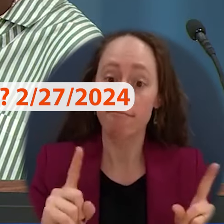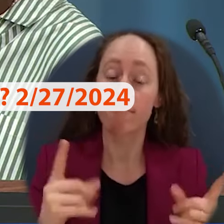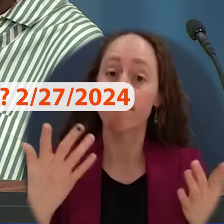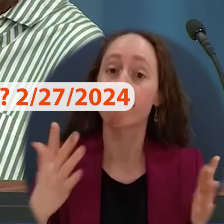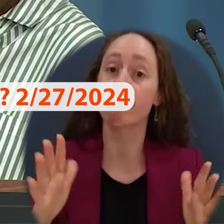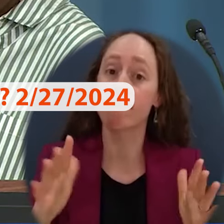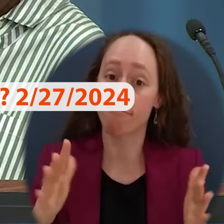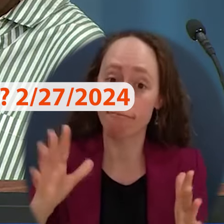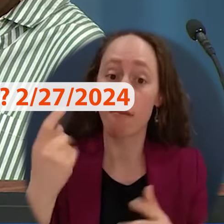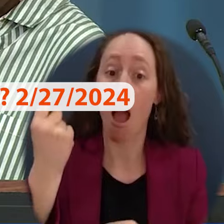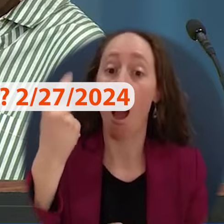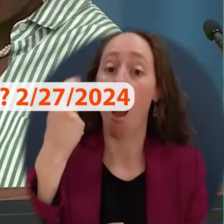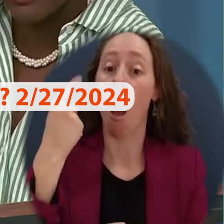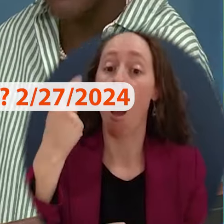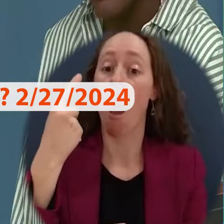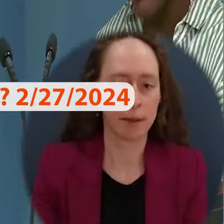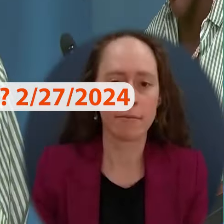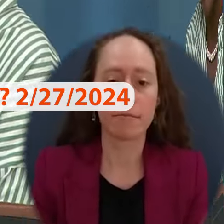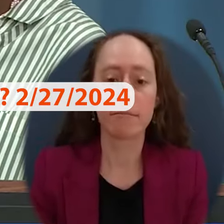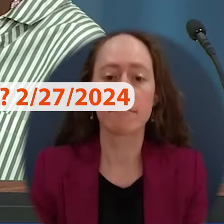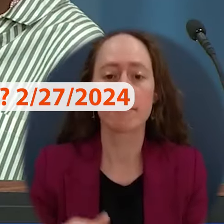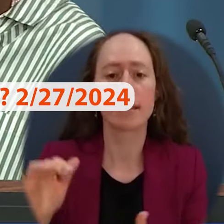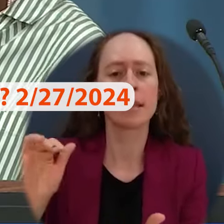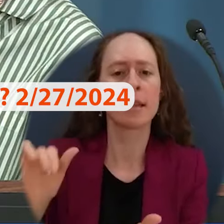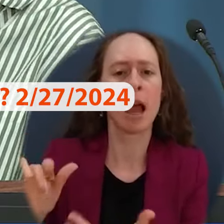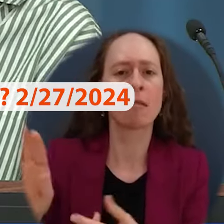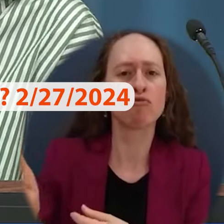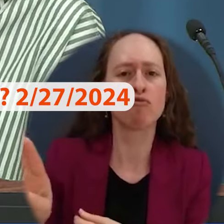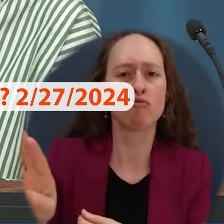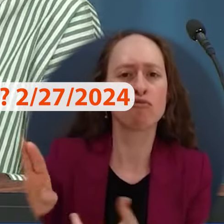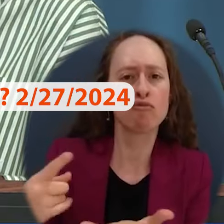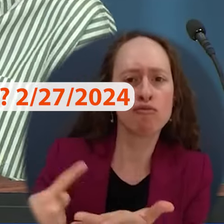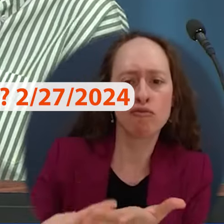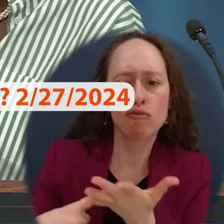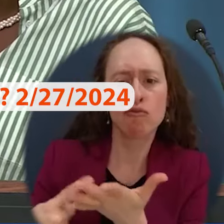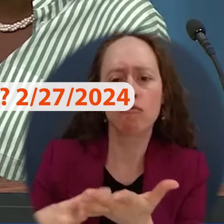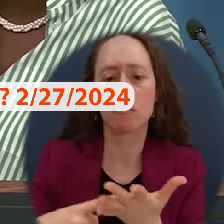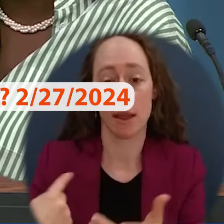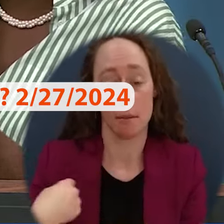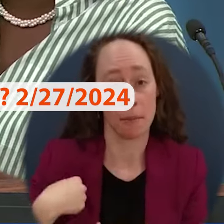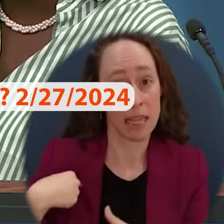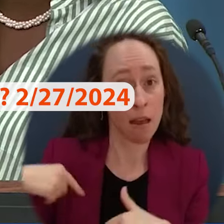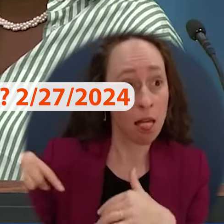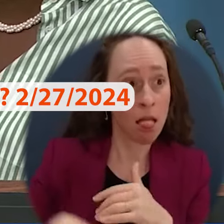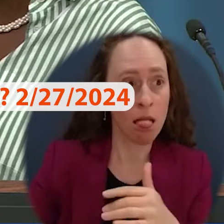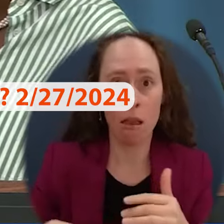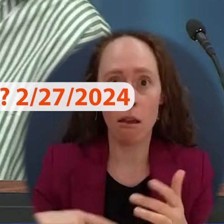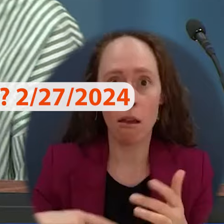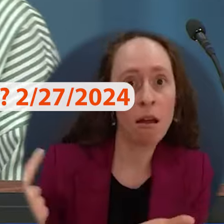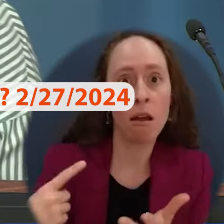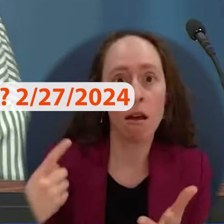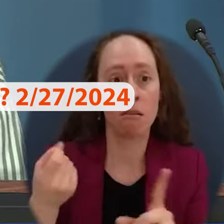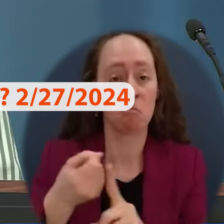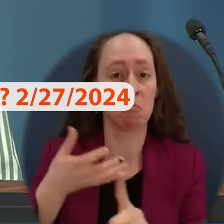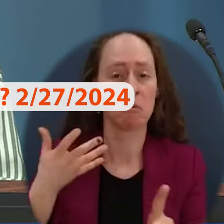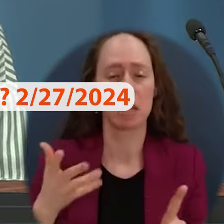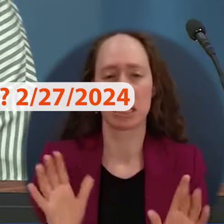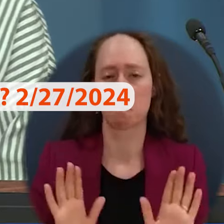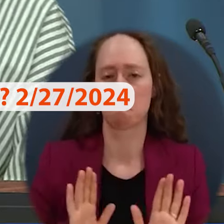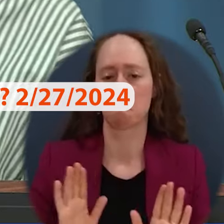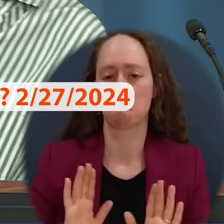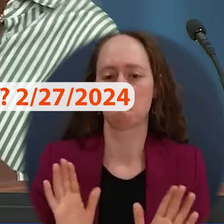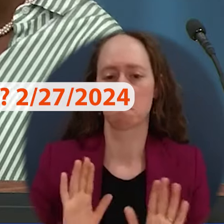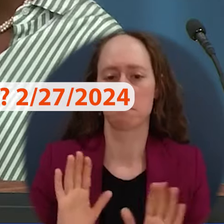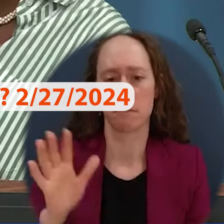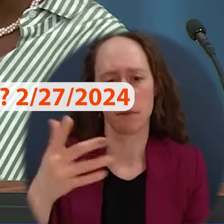brief. They spoke briefly. I wouldn't get too into the semantics here. I would just say they had a moment, and I think it's important